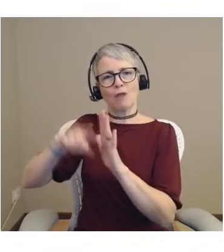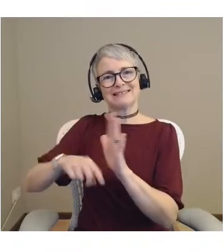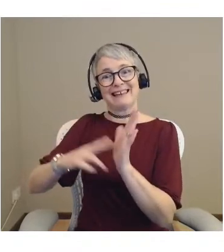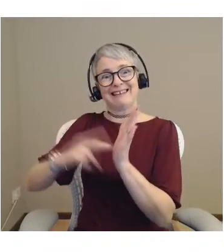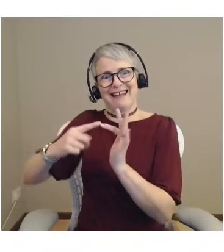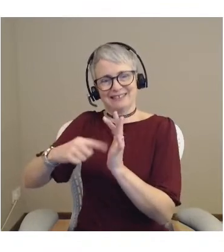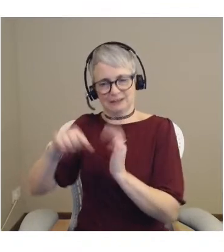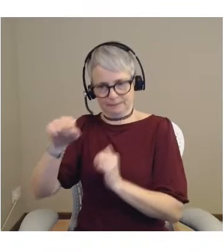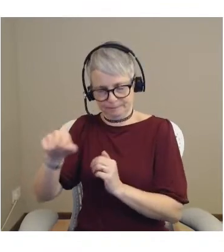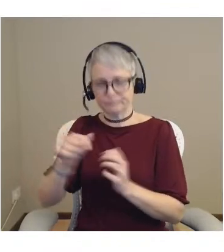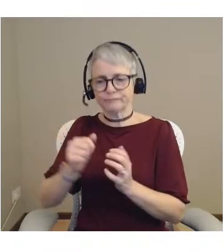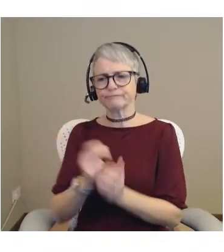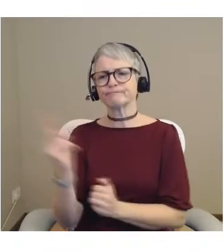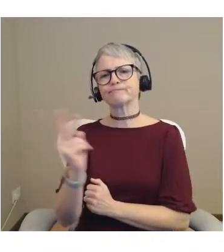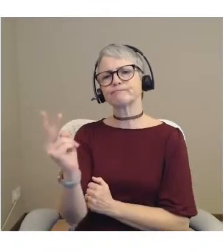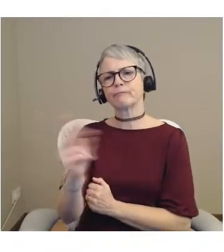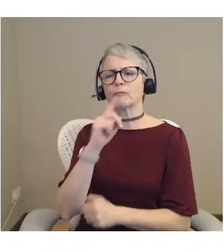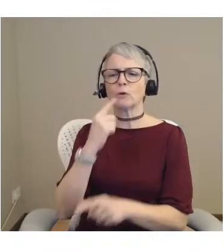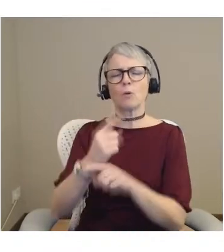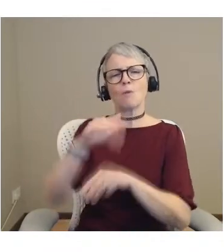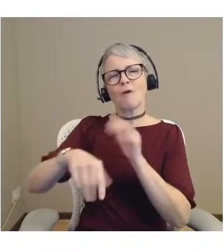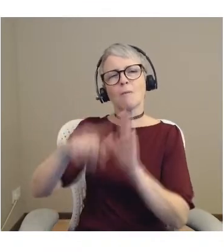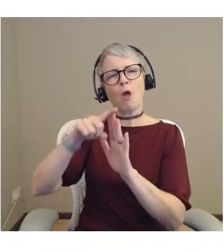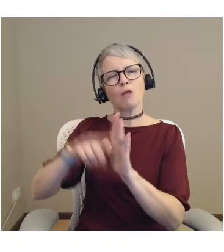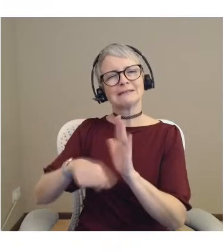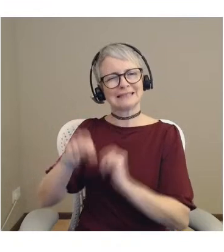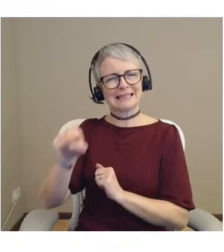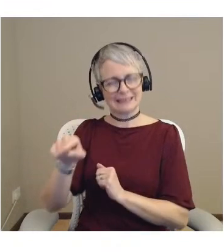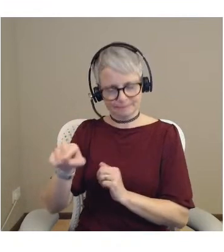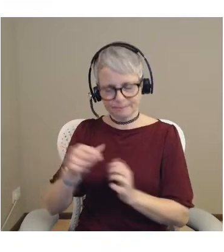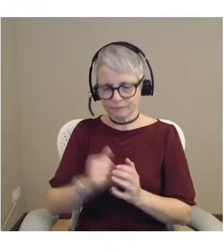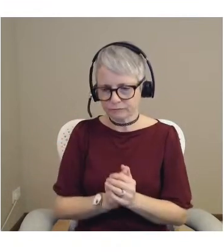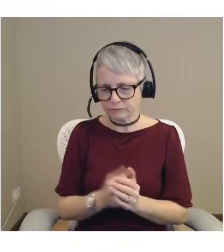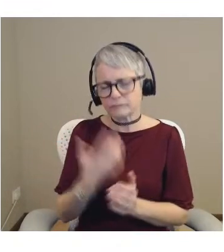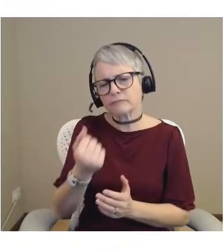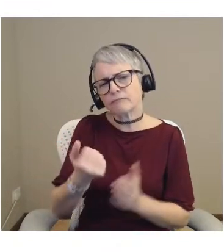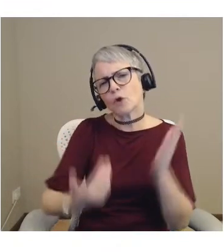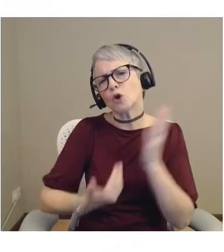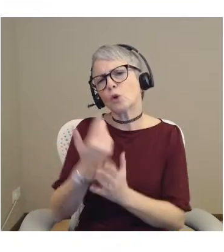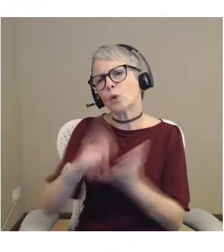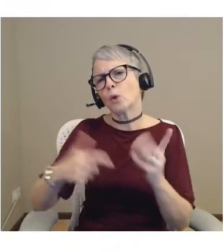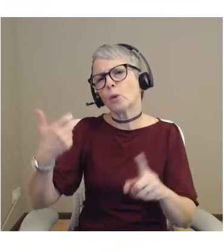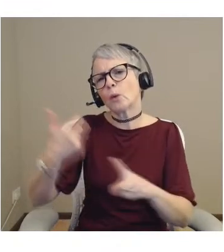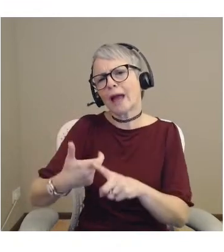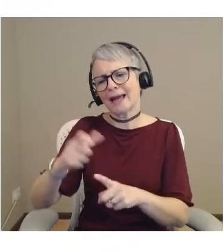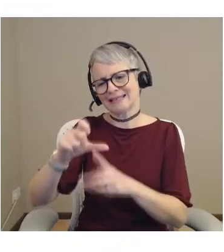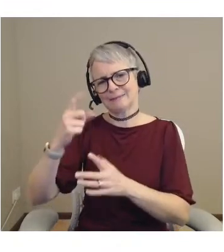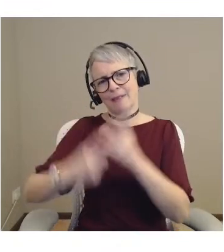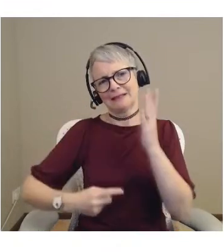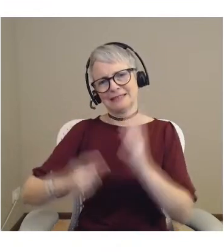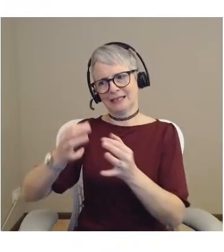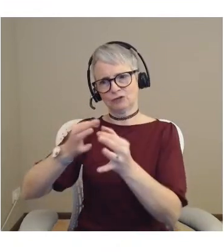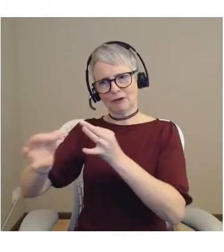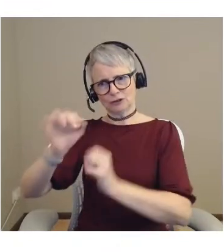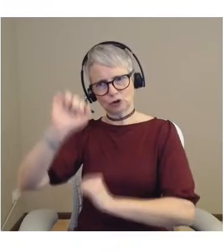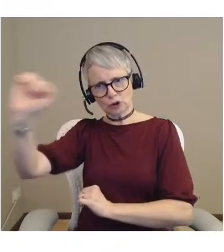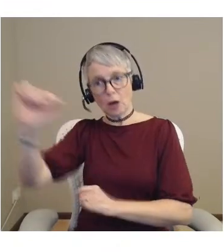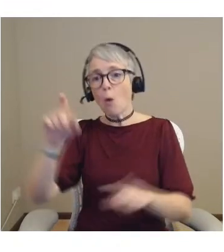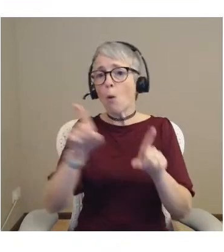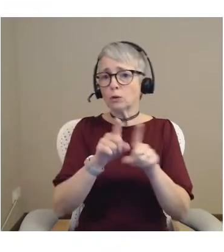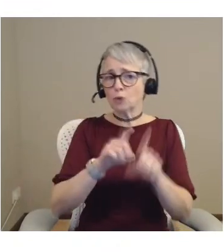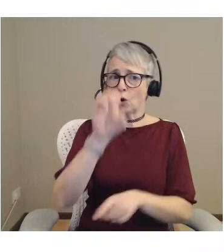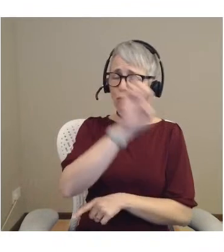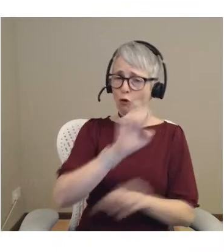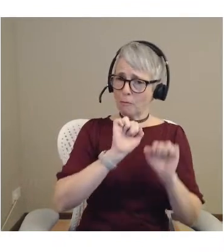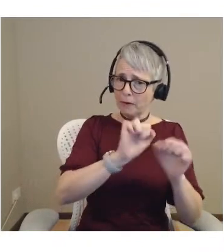be talking about policy. There's a new UK government disability strategy. There's also a new EU disability strategy.